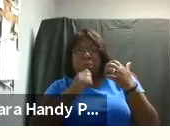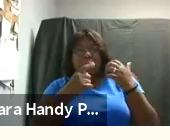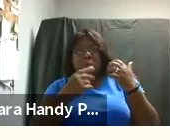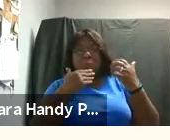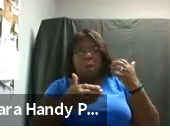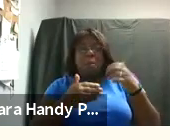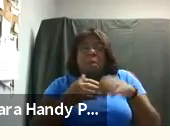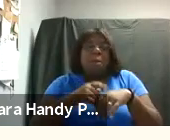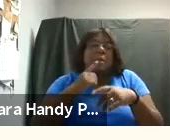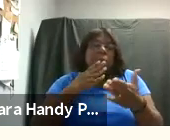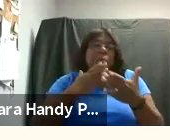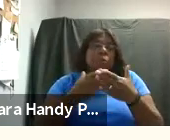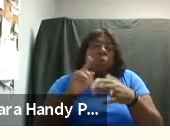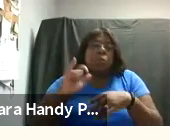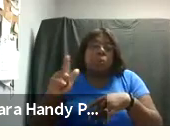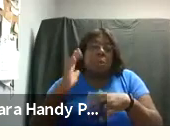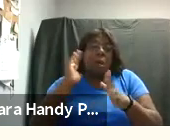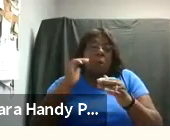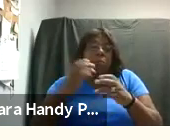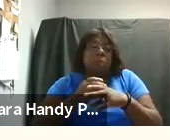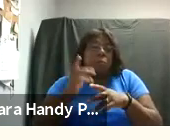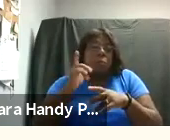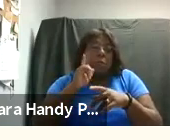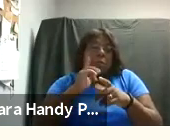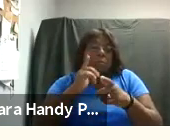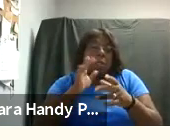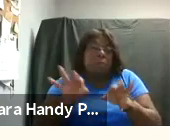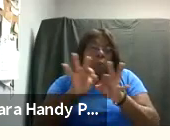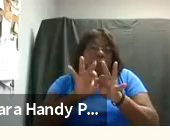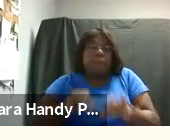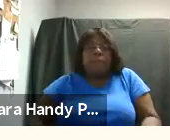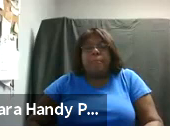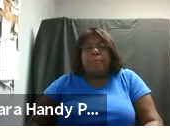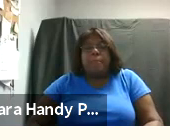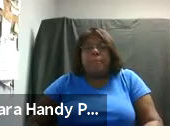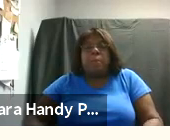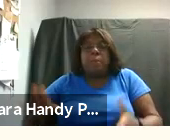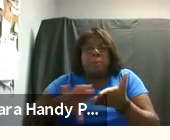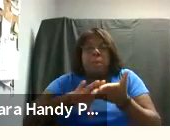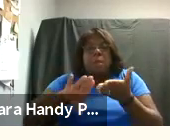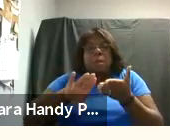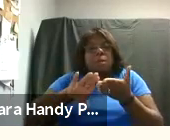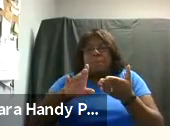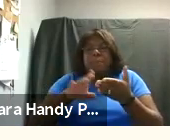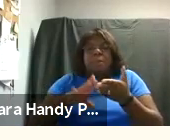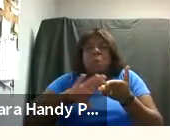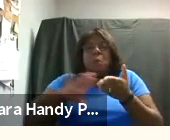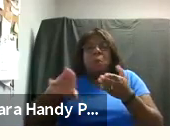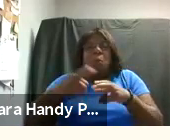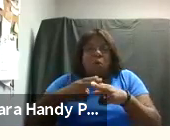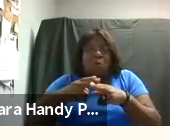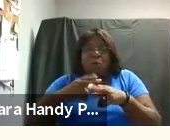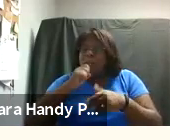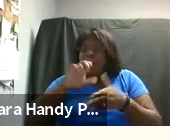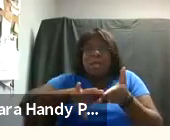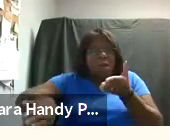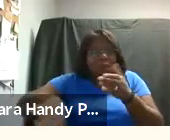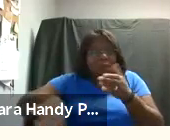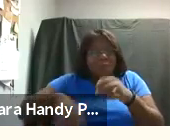tool, and I hope you do as well. We laid off or furloughed. We didn't lay off. We